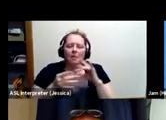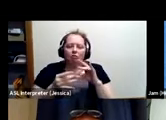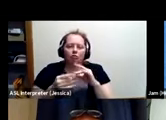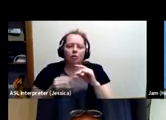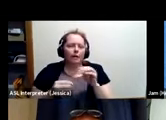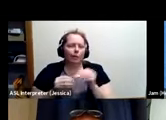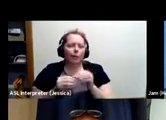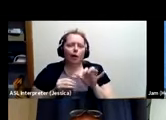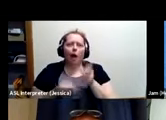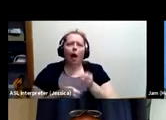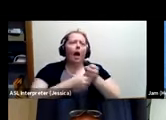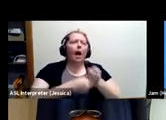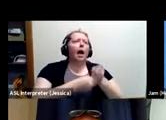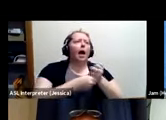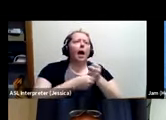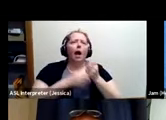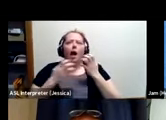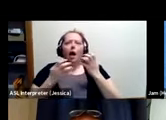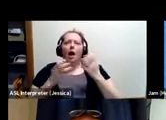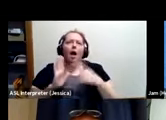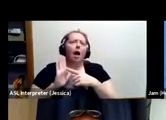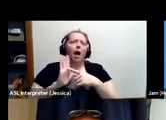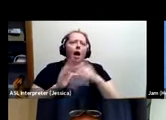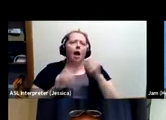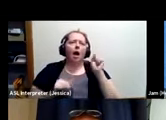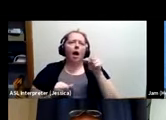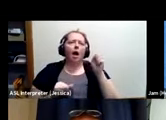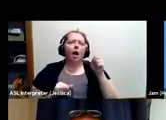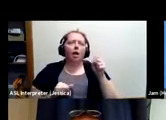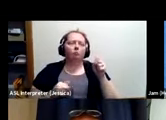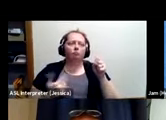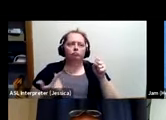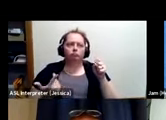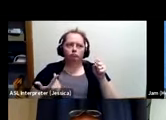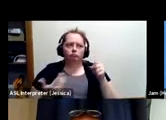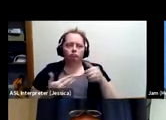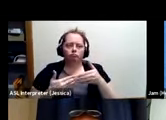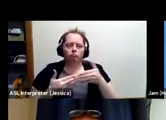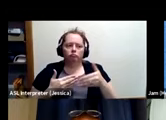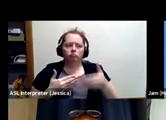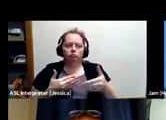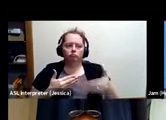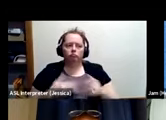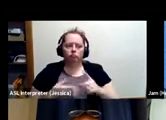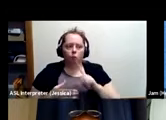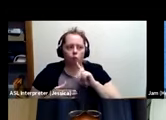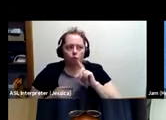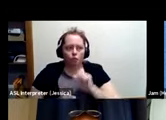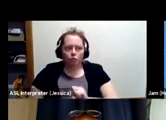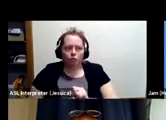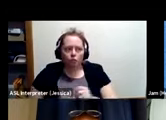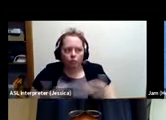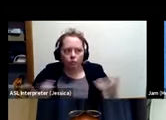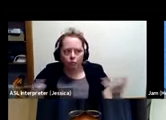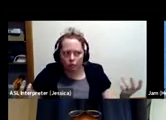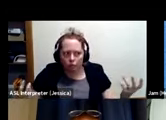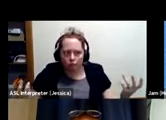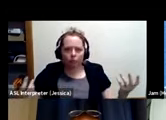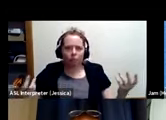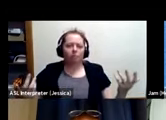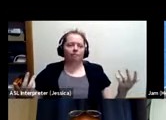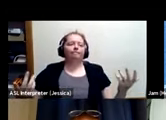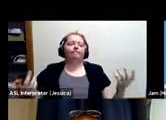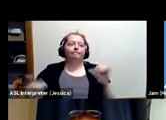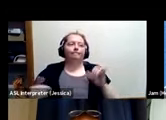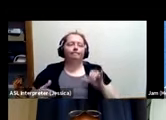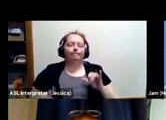ally flag and not really showing up like you should be showing up for our communities. So I transitioned into